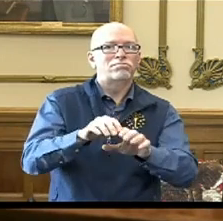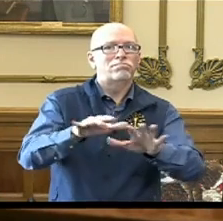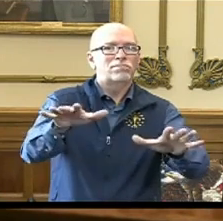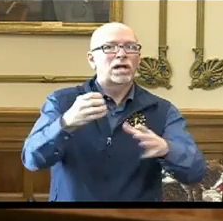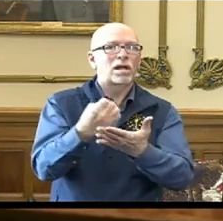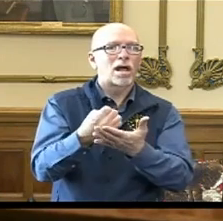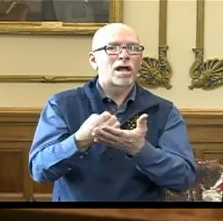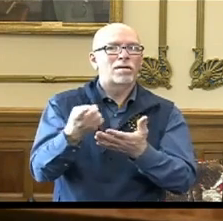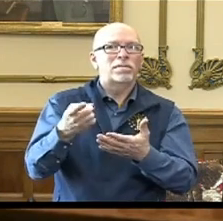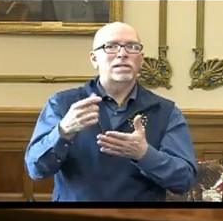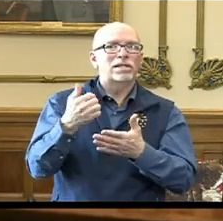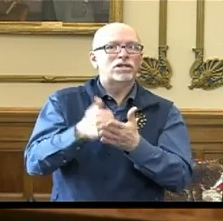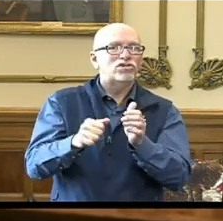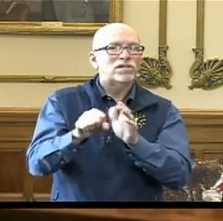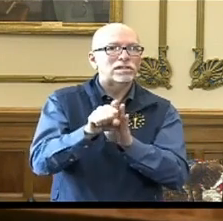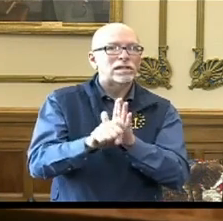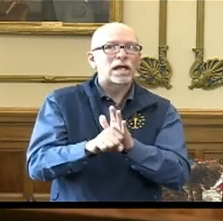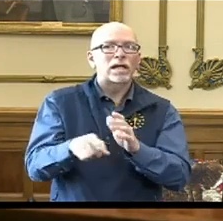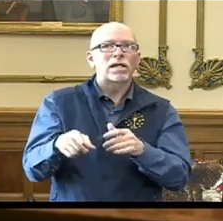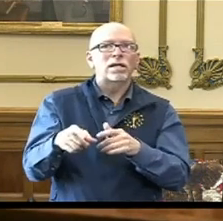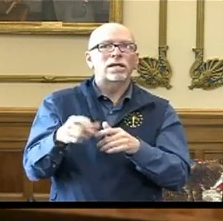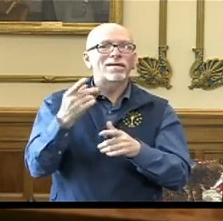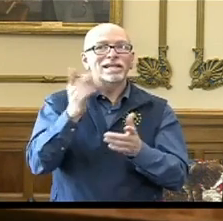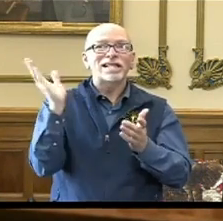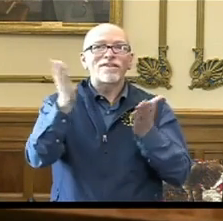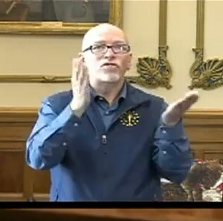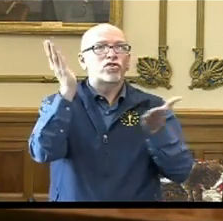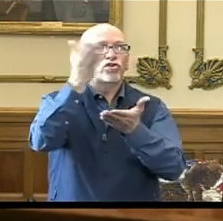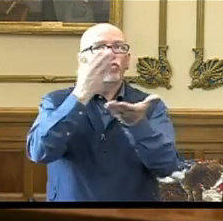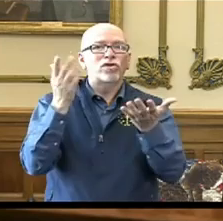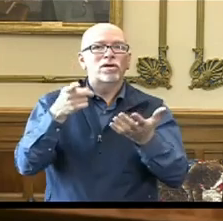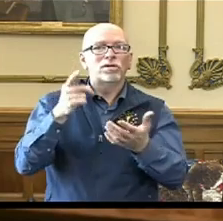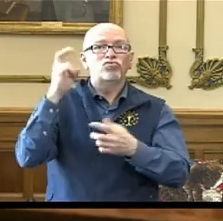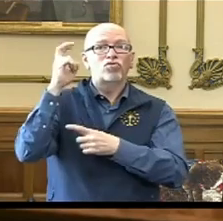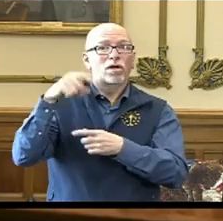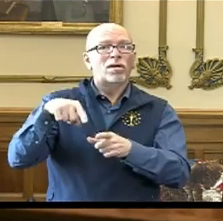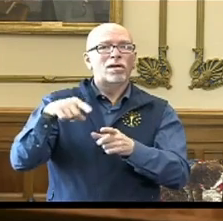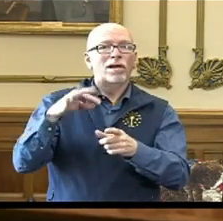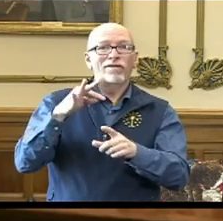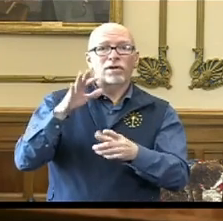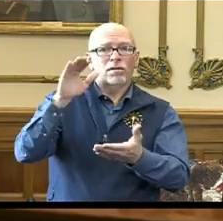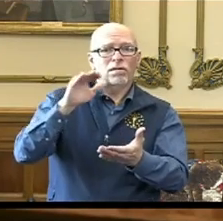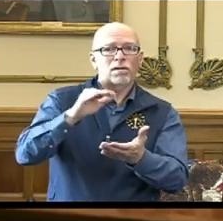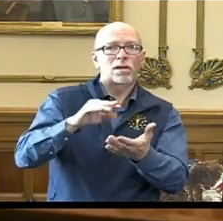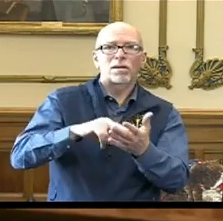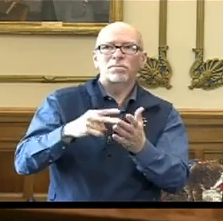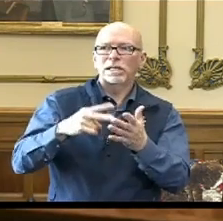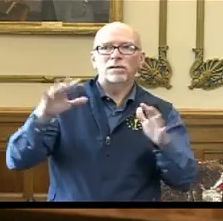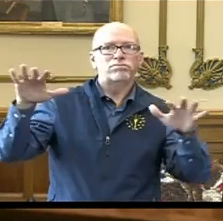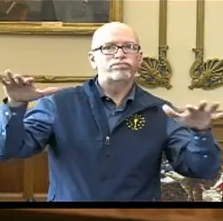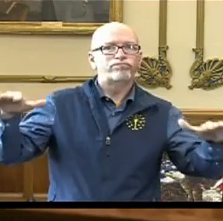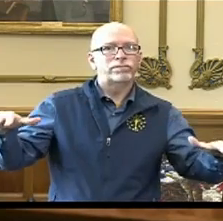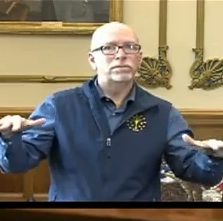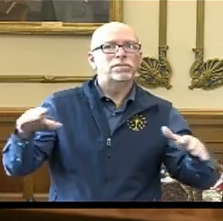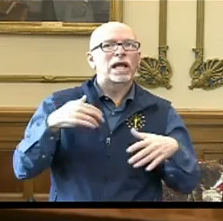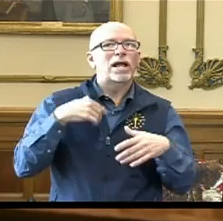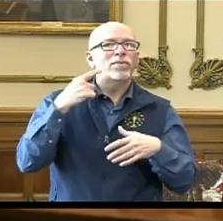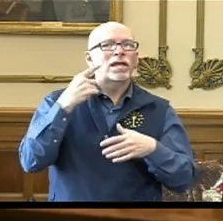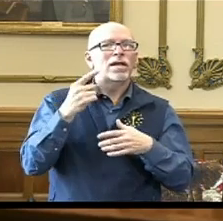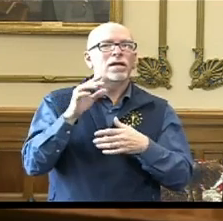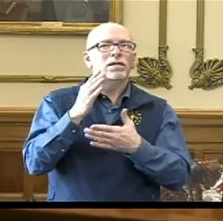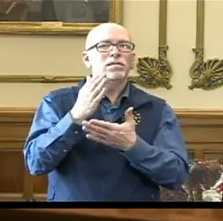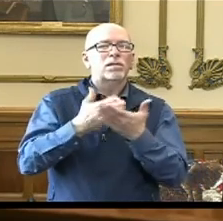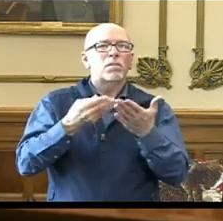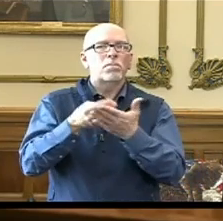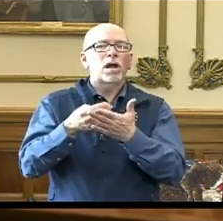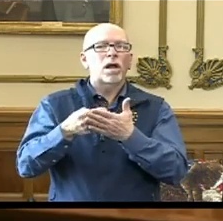economy, state by state, and in the whole national scene. So I think very few dollars will